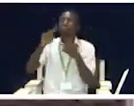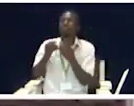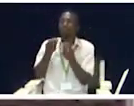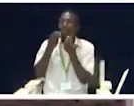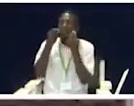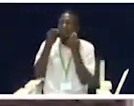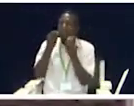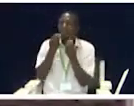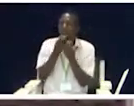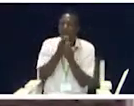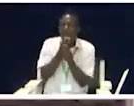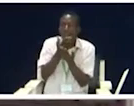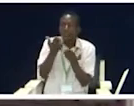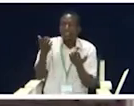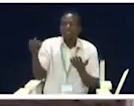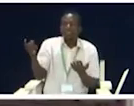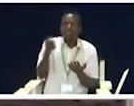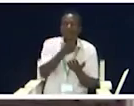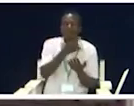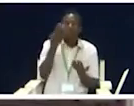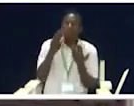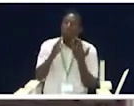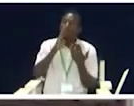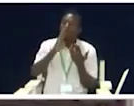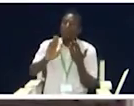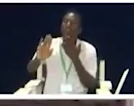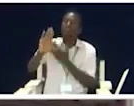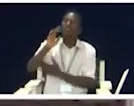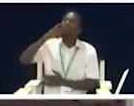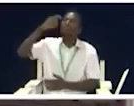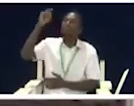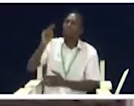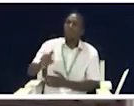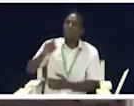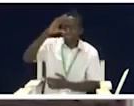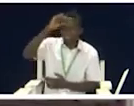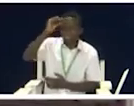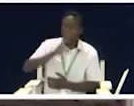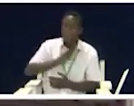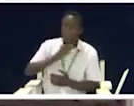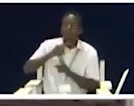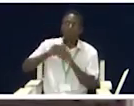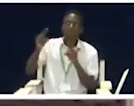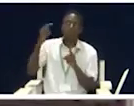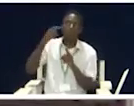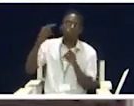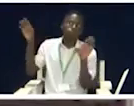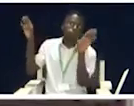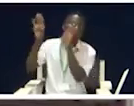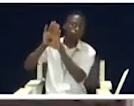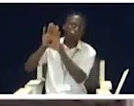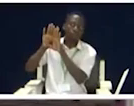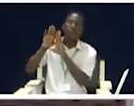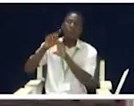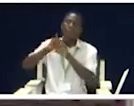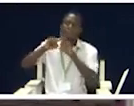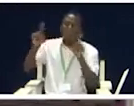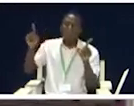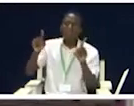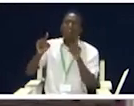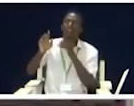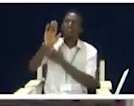and they have blocked their ears. But the God who can command a bird and is able to get the location of the